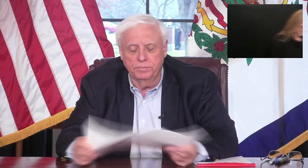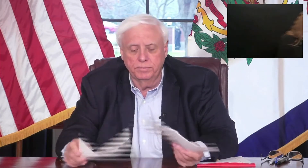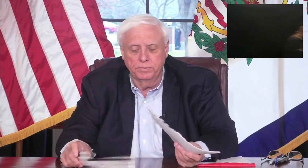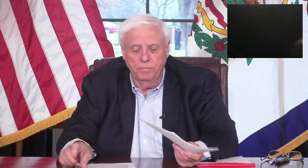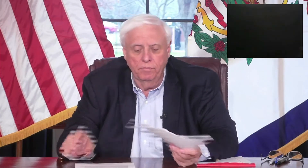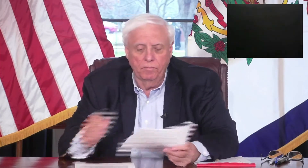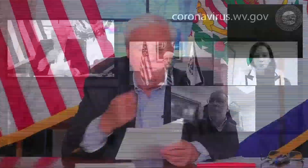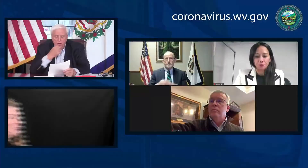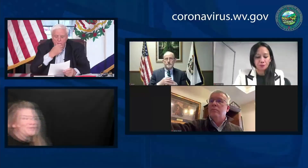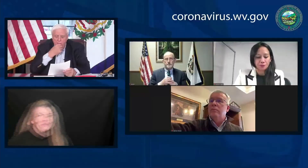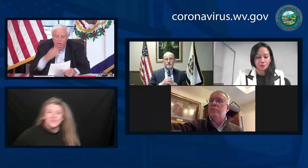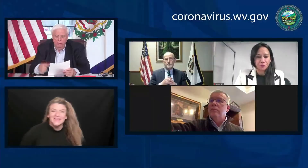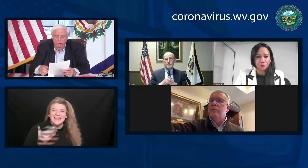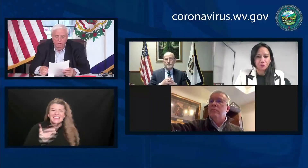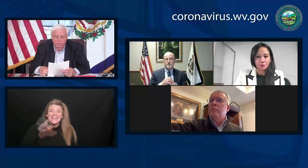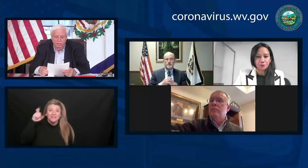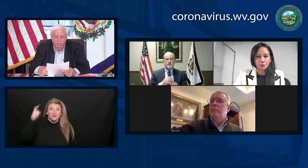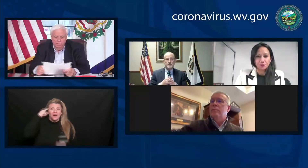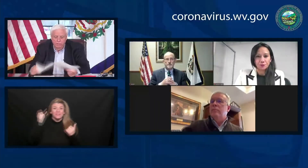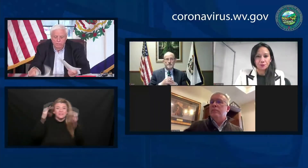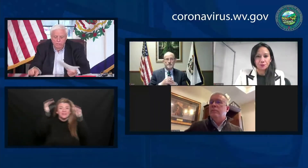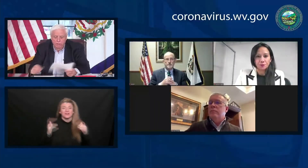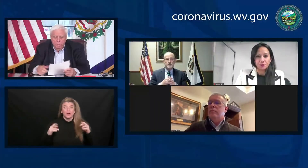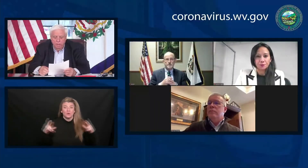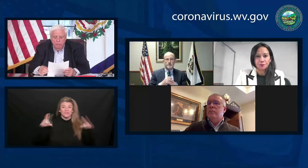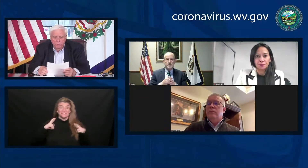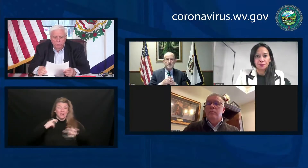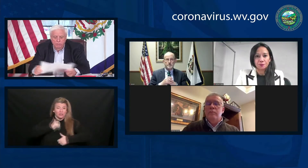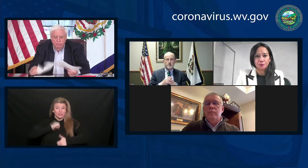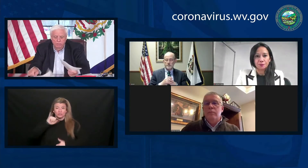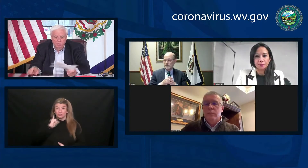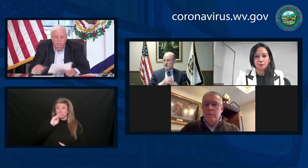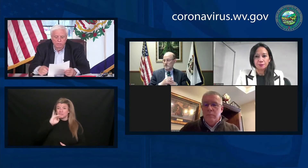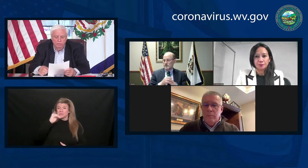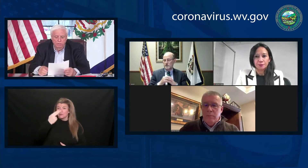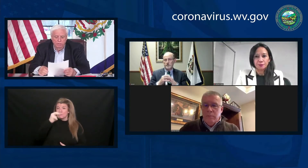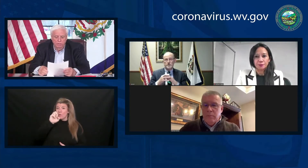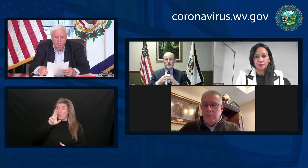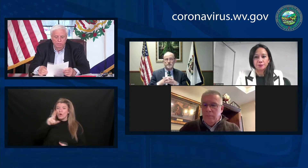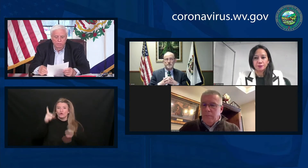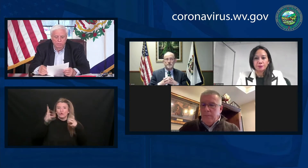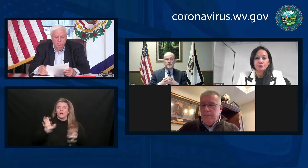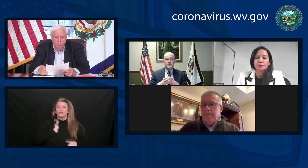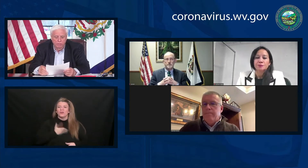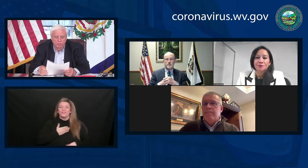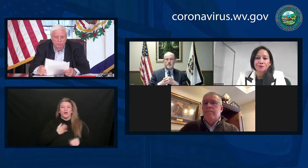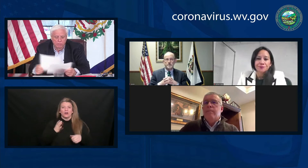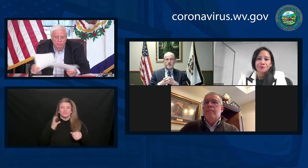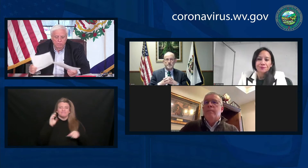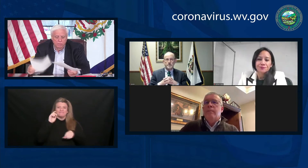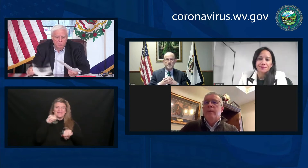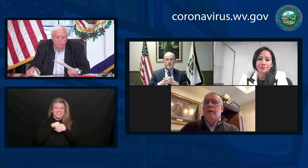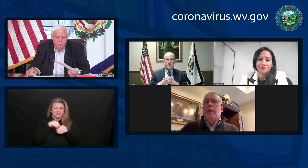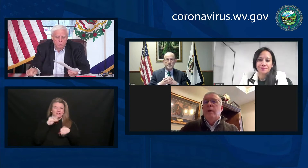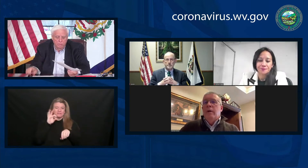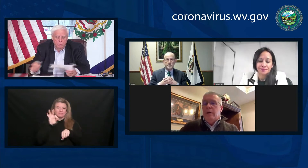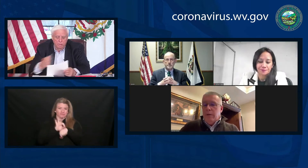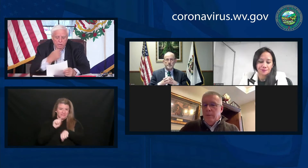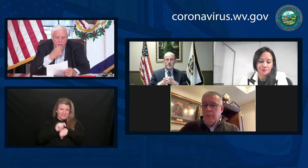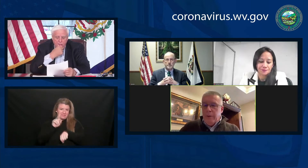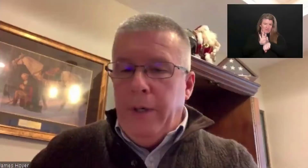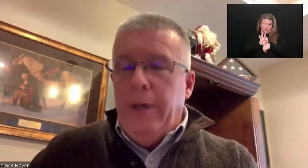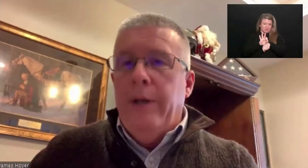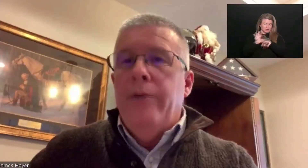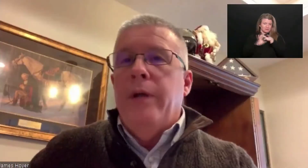All right, thank you, Governor. Let's now go to retired Major General Jim Hoyer, the director of our Joint Interagency Task Force.